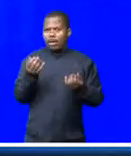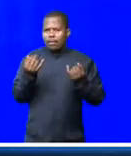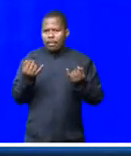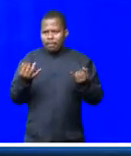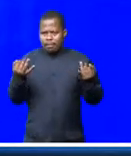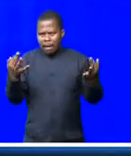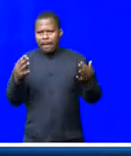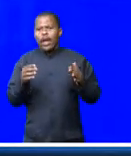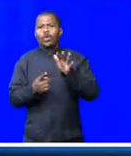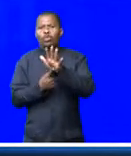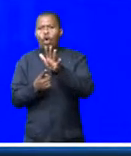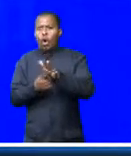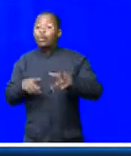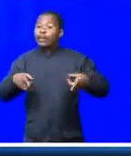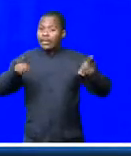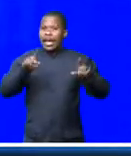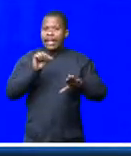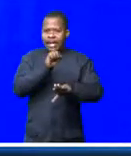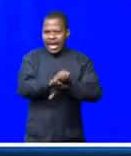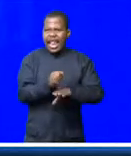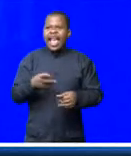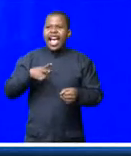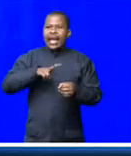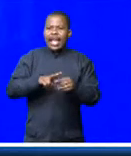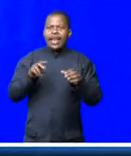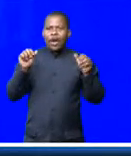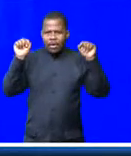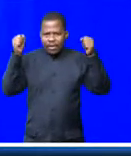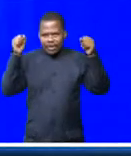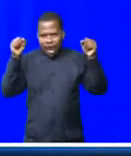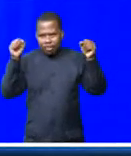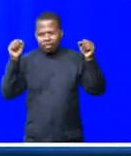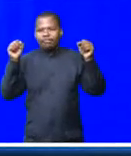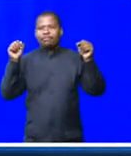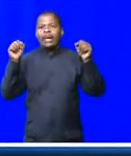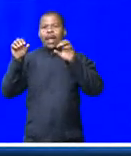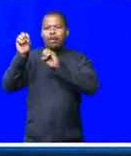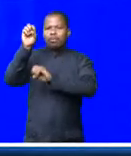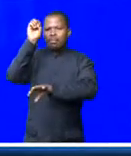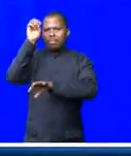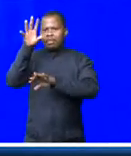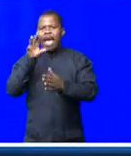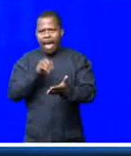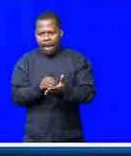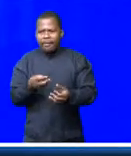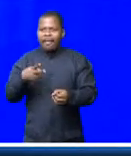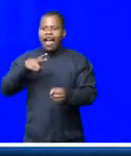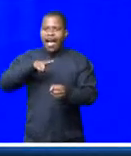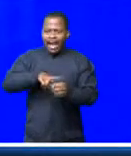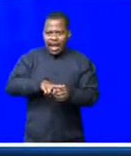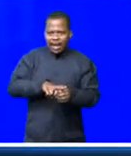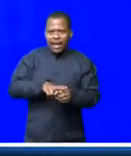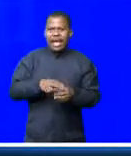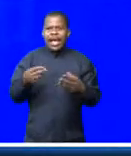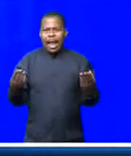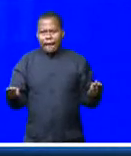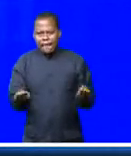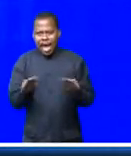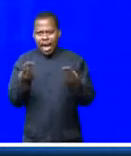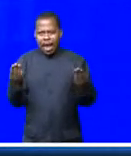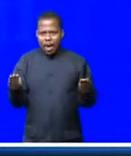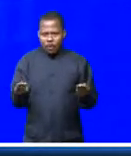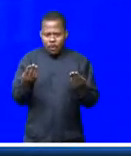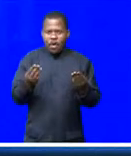ethu aba ne-sound. Ne-sound leyo loyivikhala bayakhona-ke nabalaba